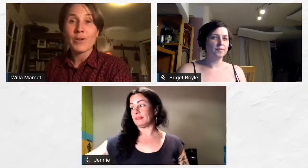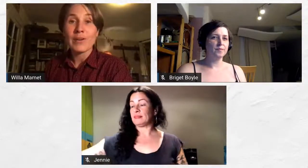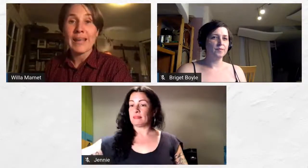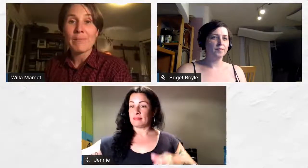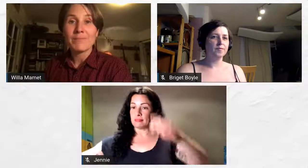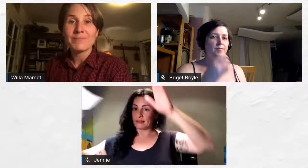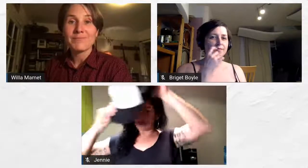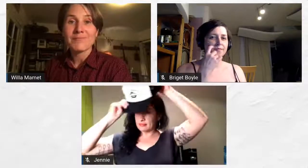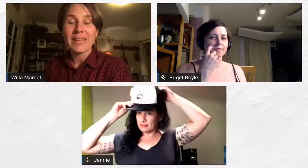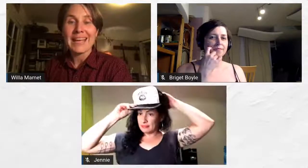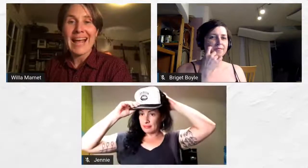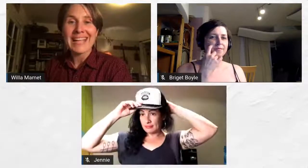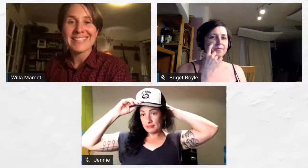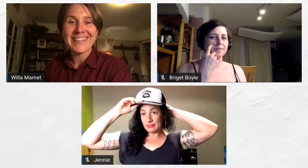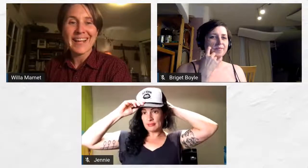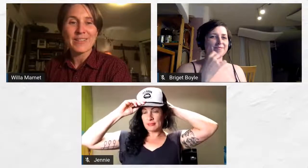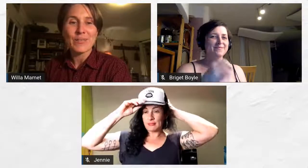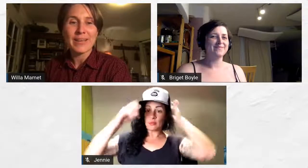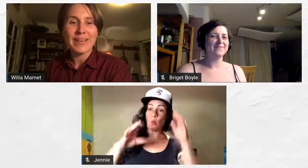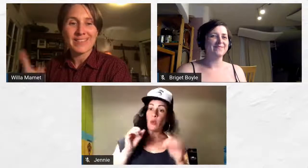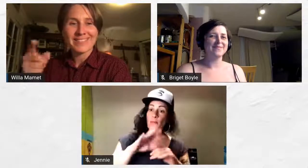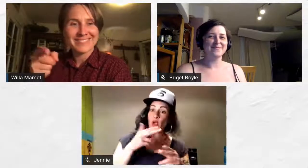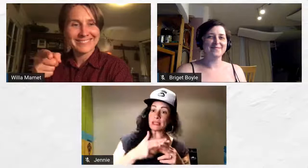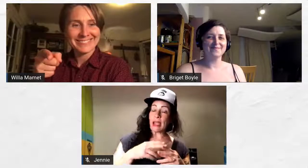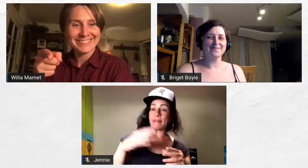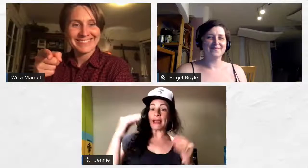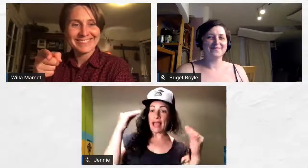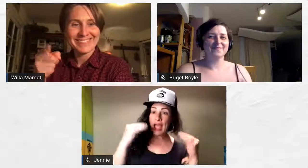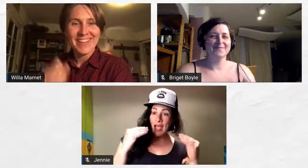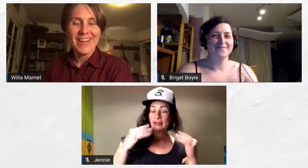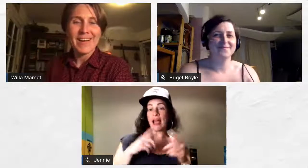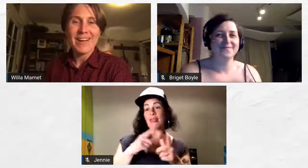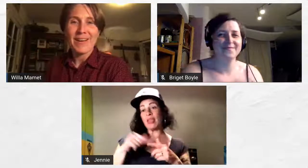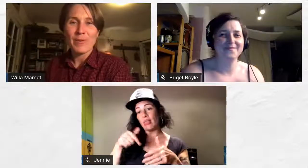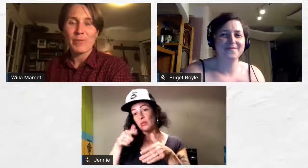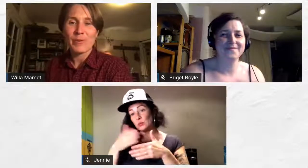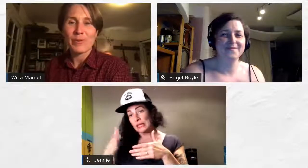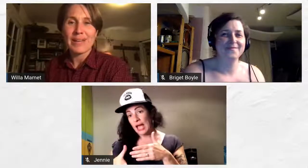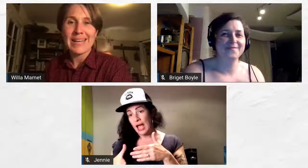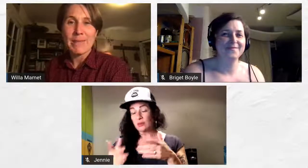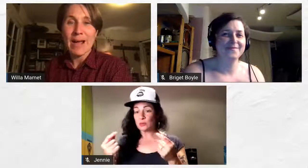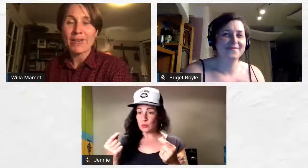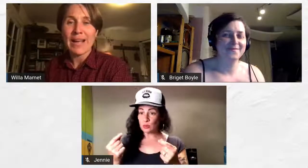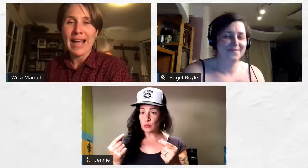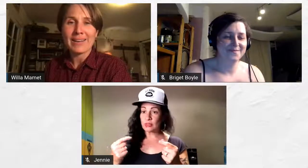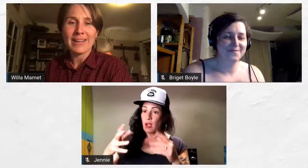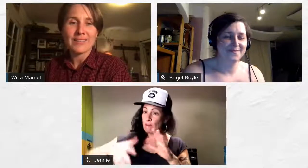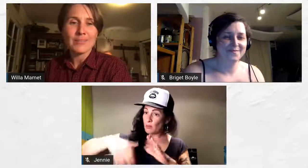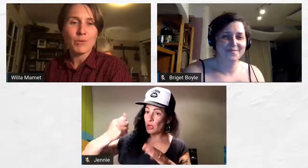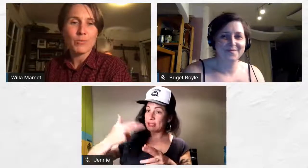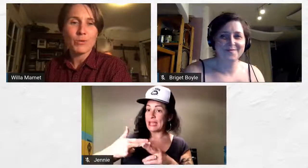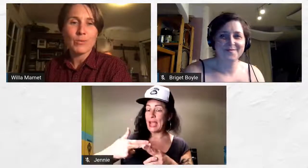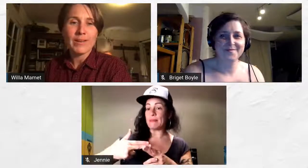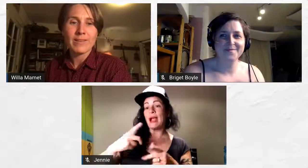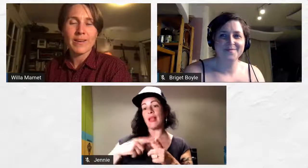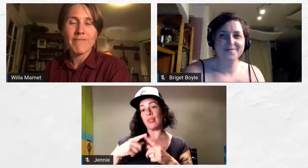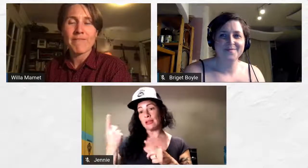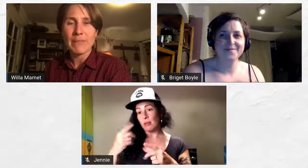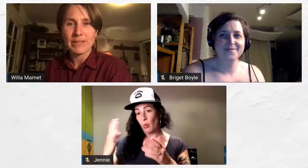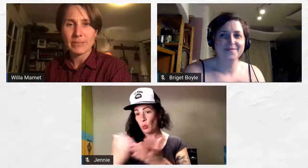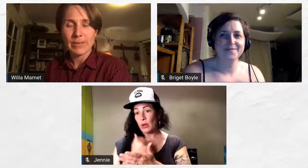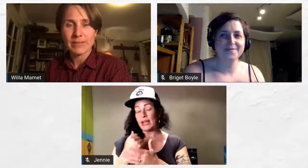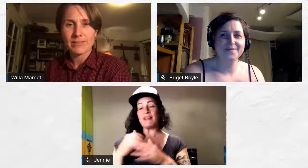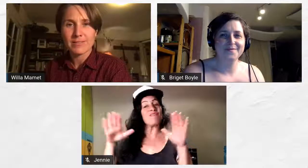we will put your name in a hat, and this weekend we'll pull a name out of a hat, and someone will win